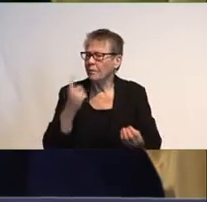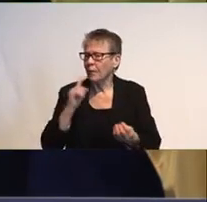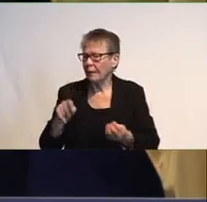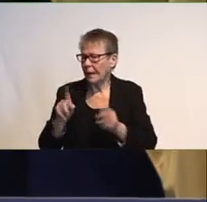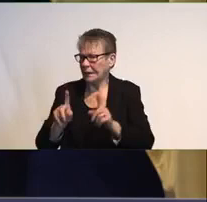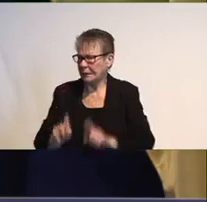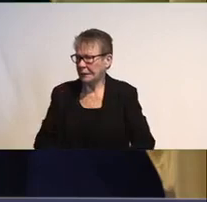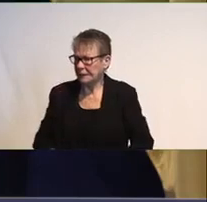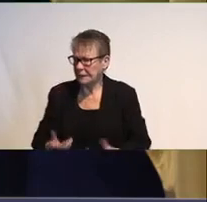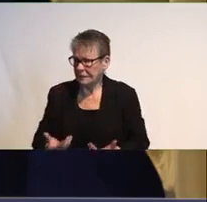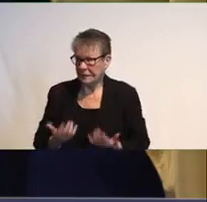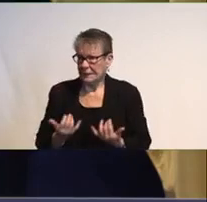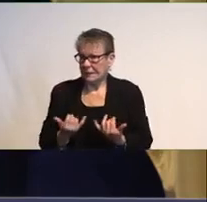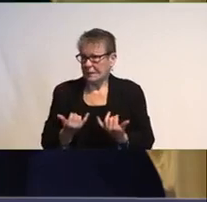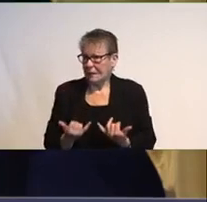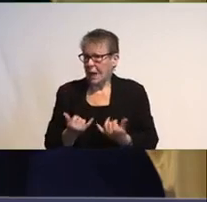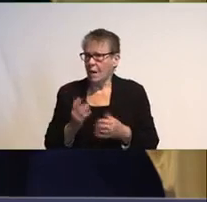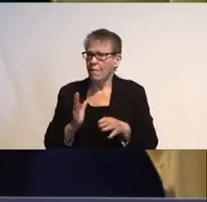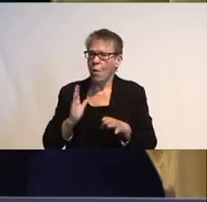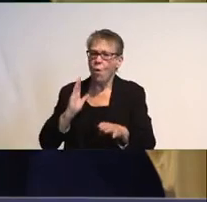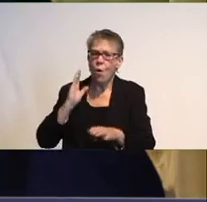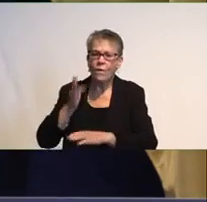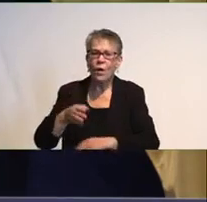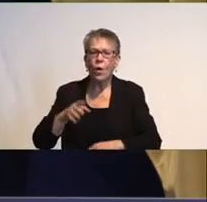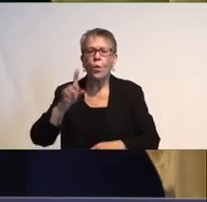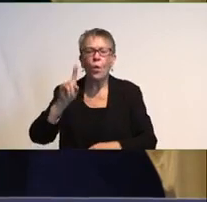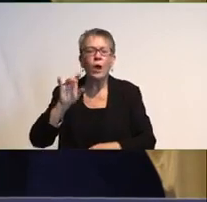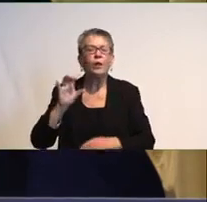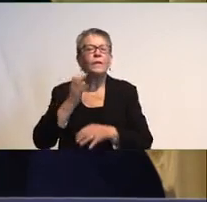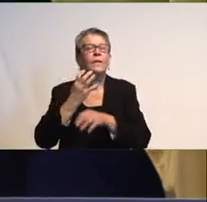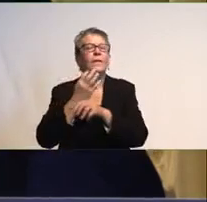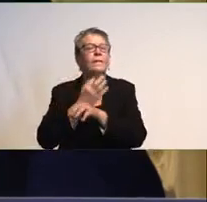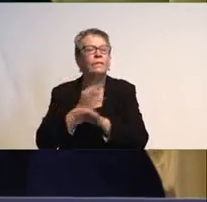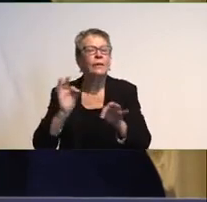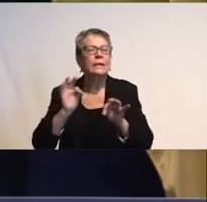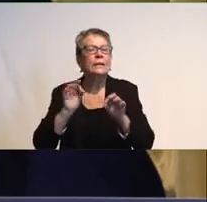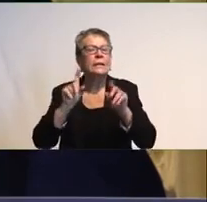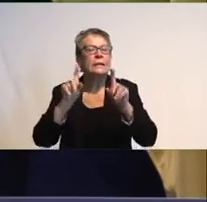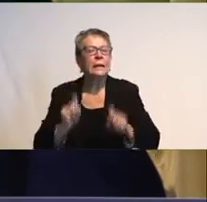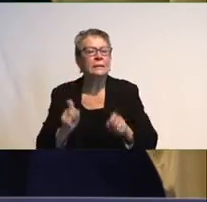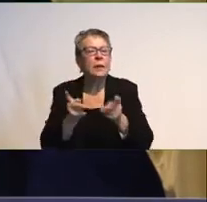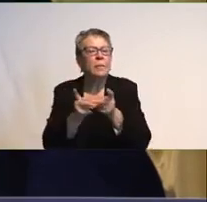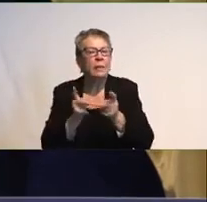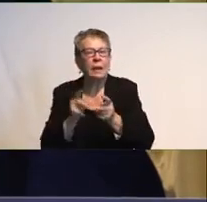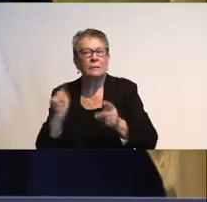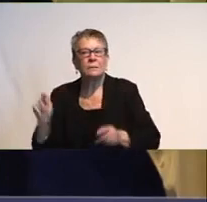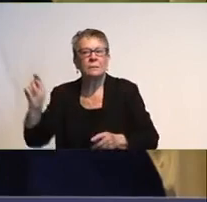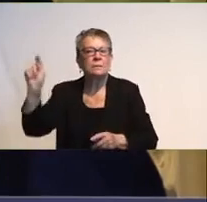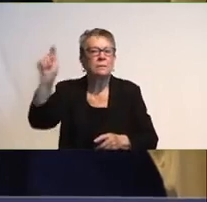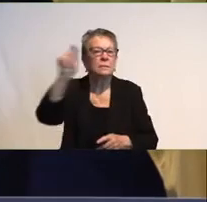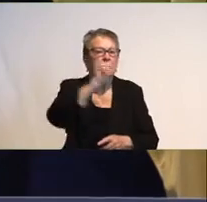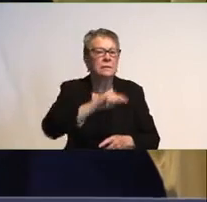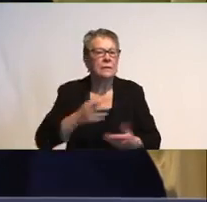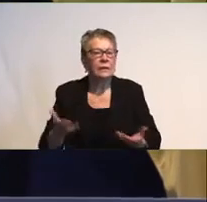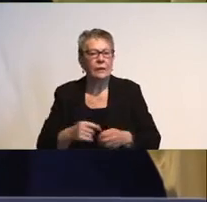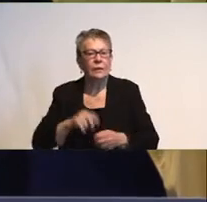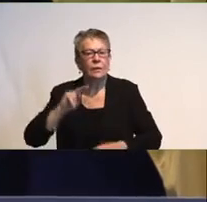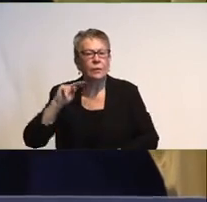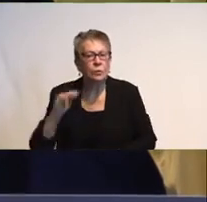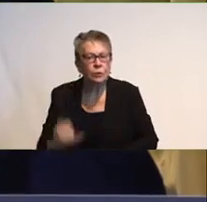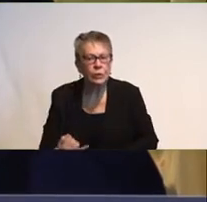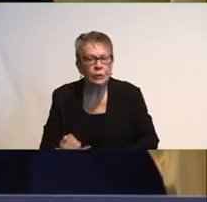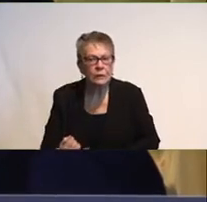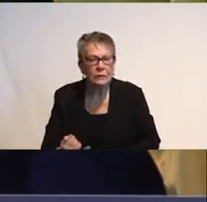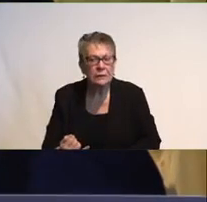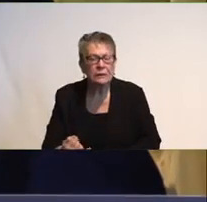100 free testing sites in the state. Aliana, would you mind putting up the slide with the website? I